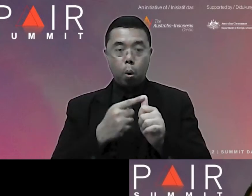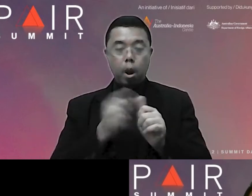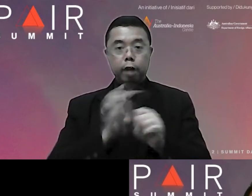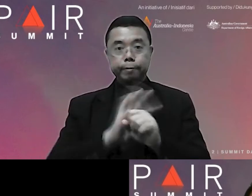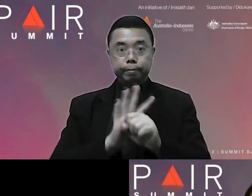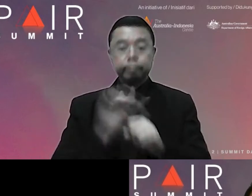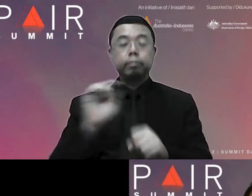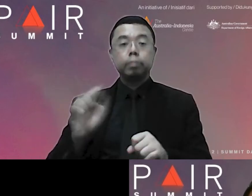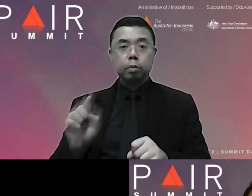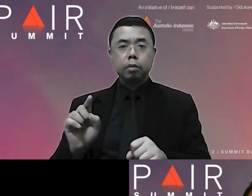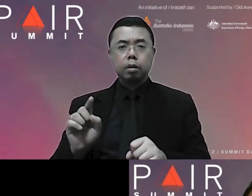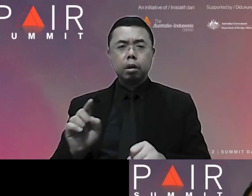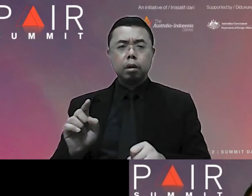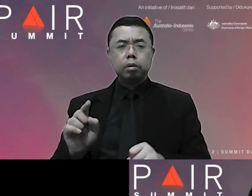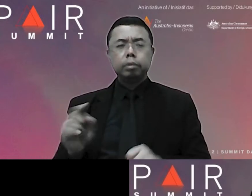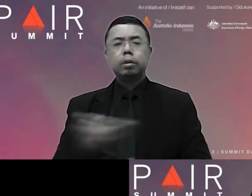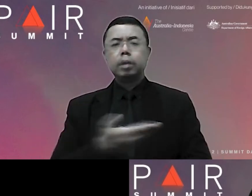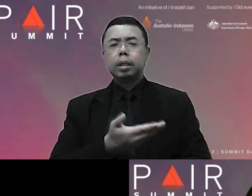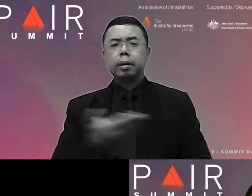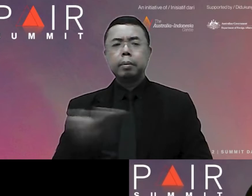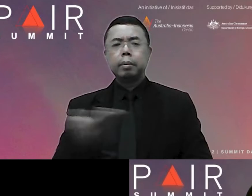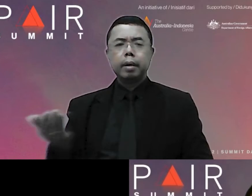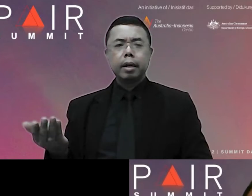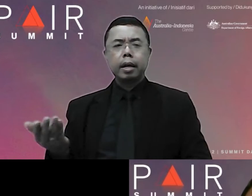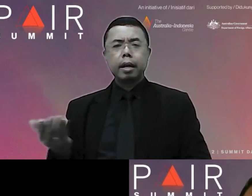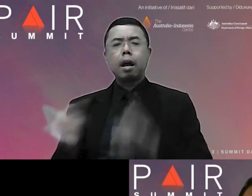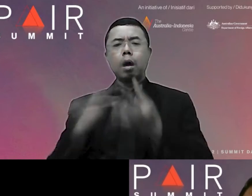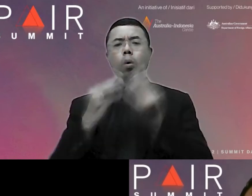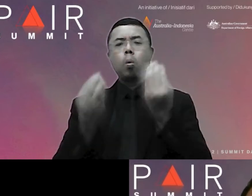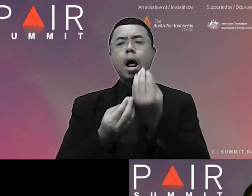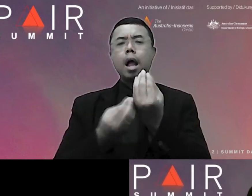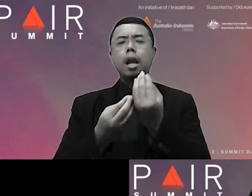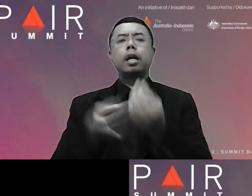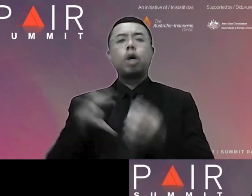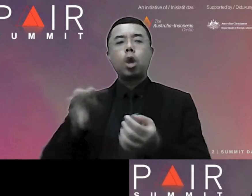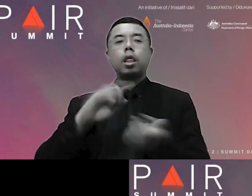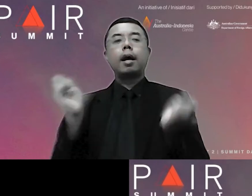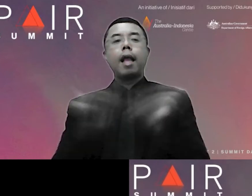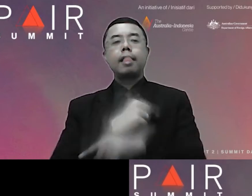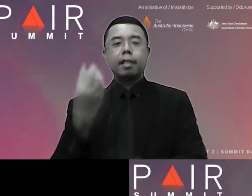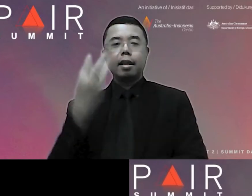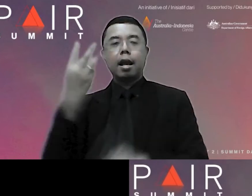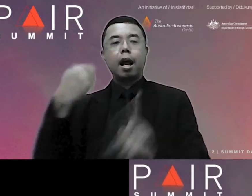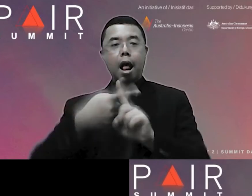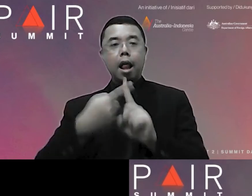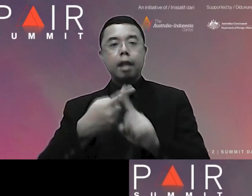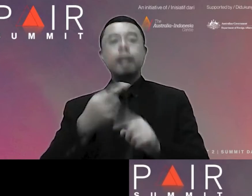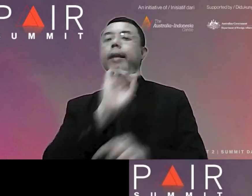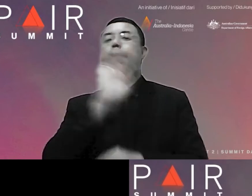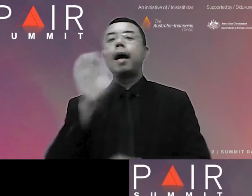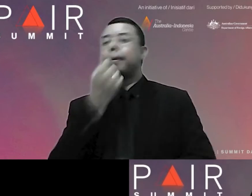3 times, and then each of them has actually giving a different message to the community, and that actually